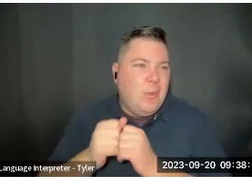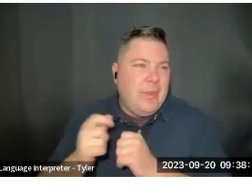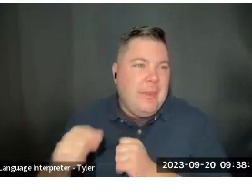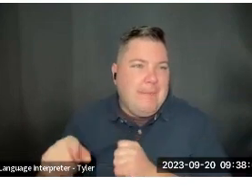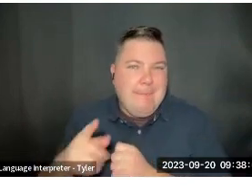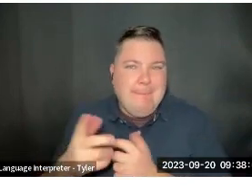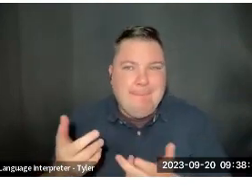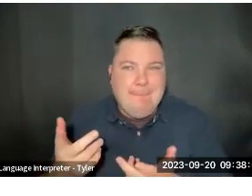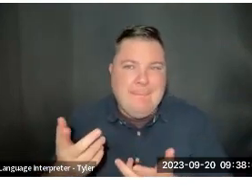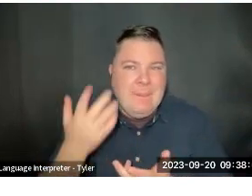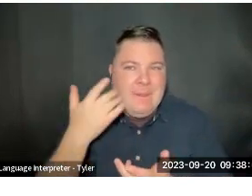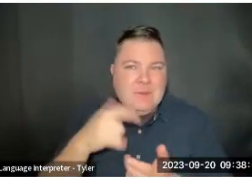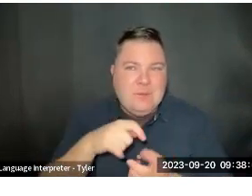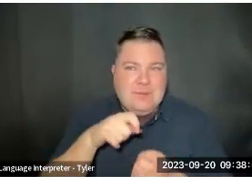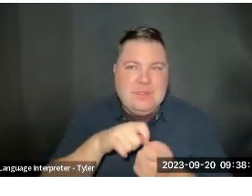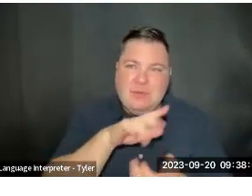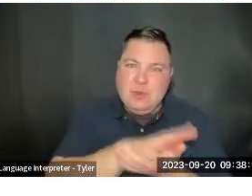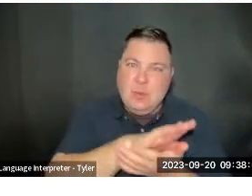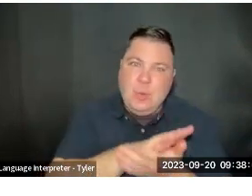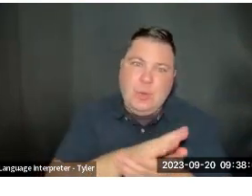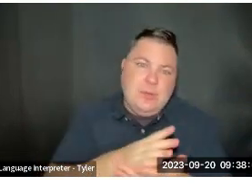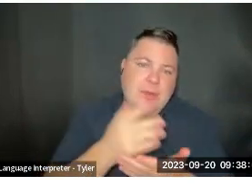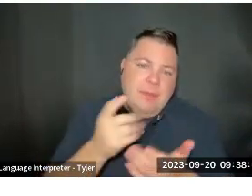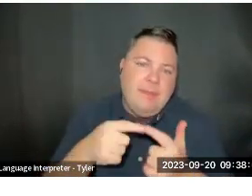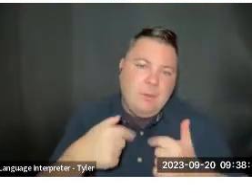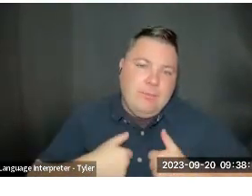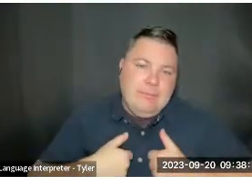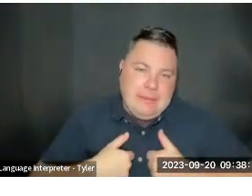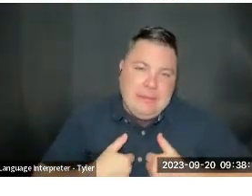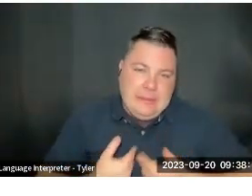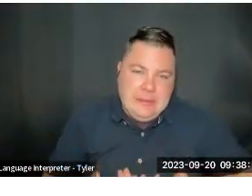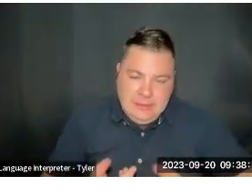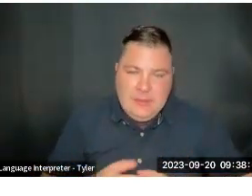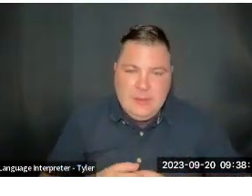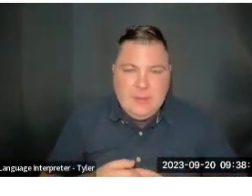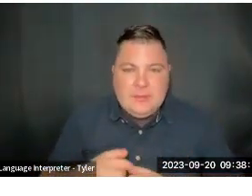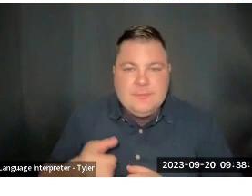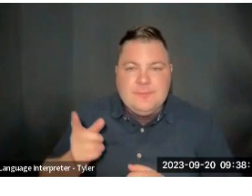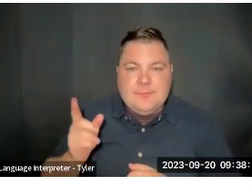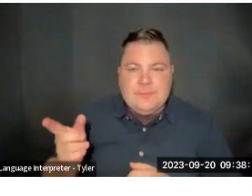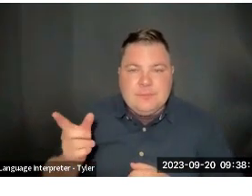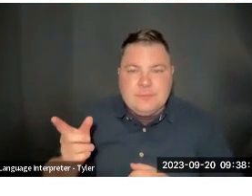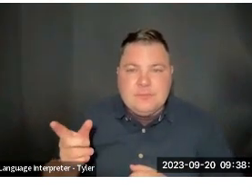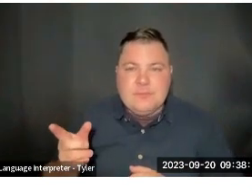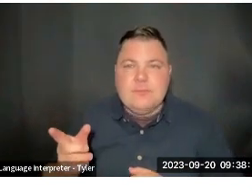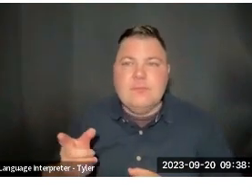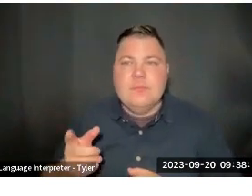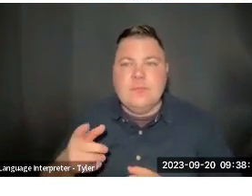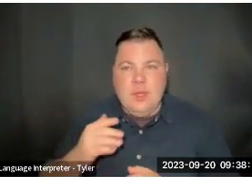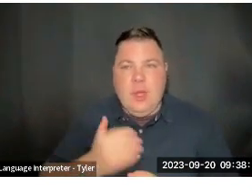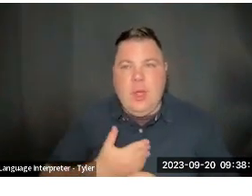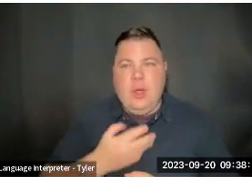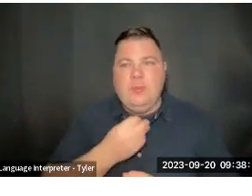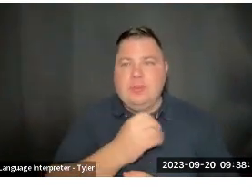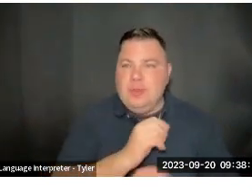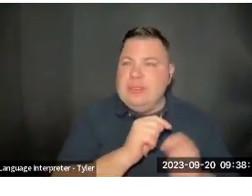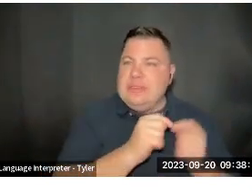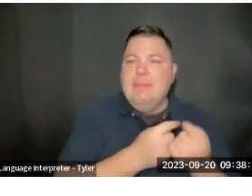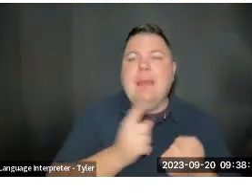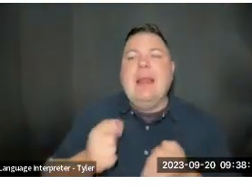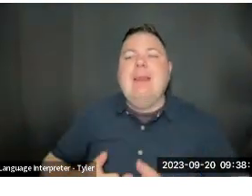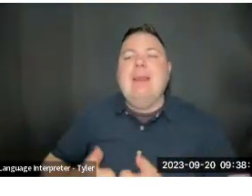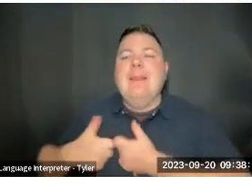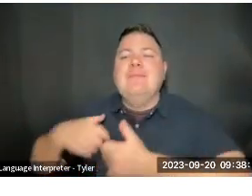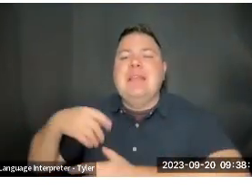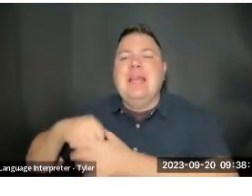you are specifically school-based, and then you'll work with me. But he's on our Missouri team, but he actually lives in